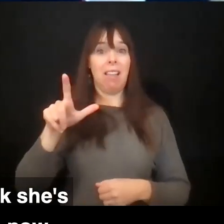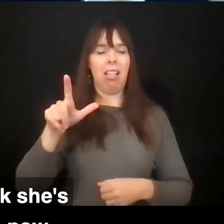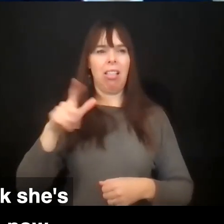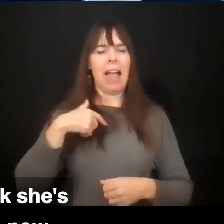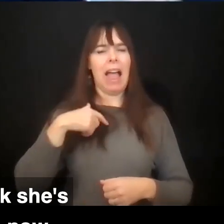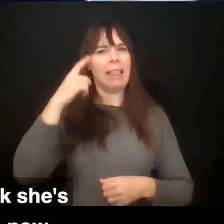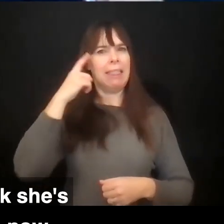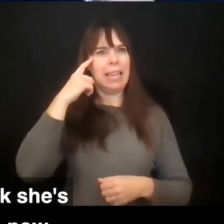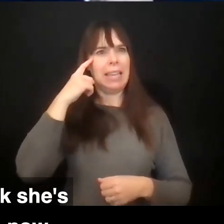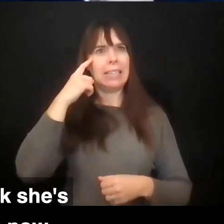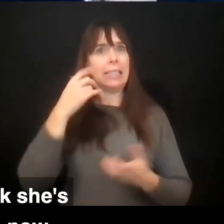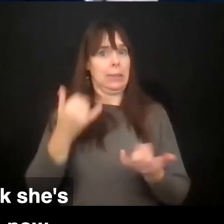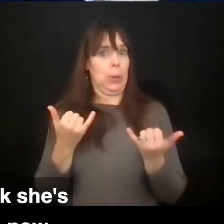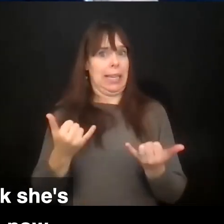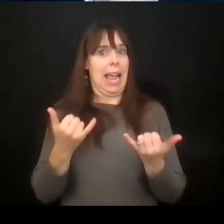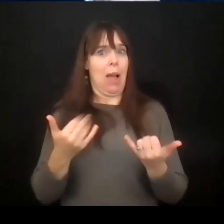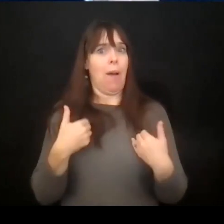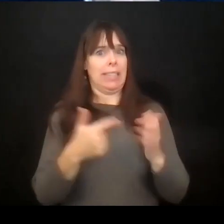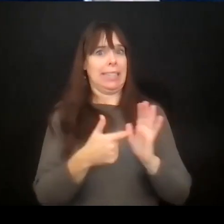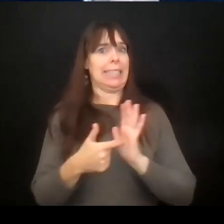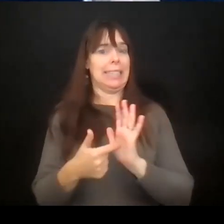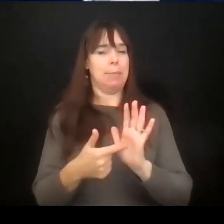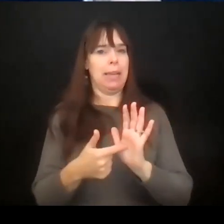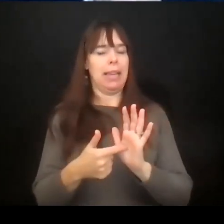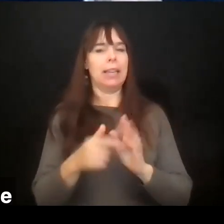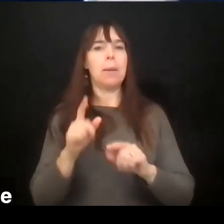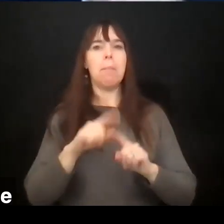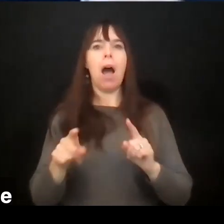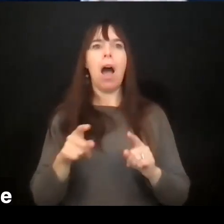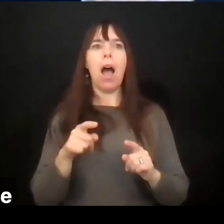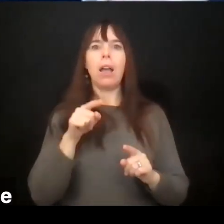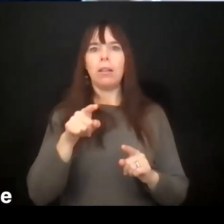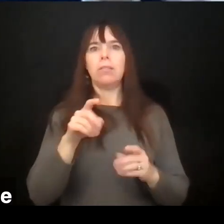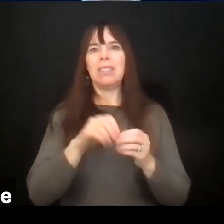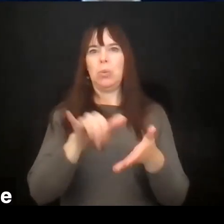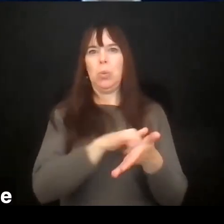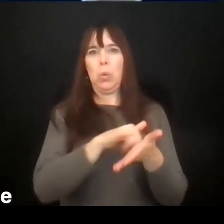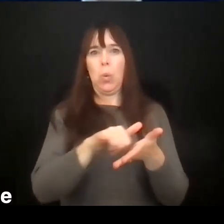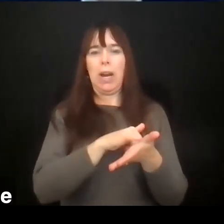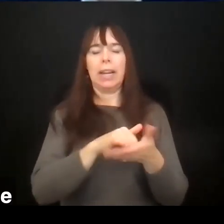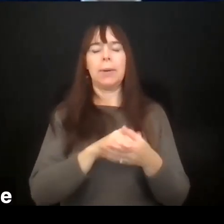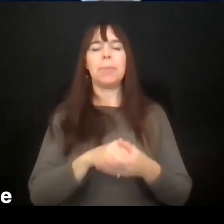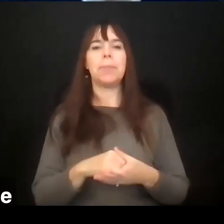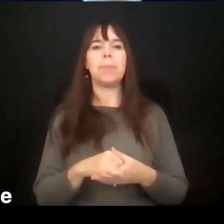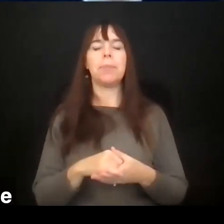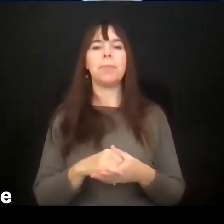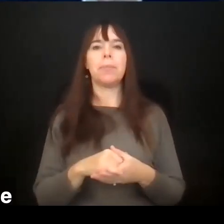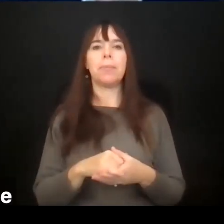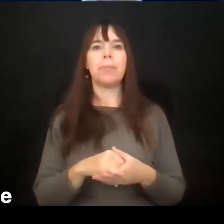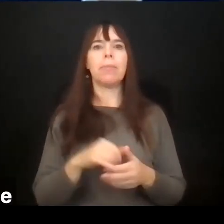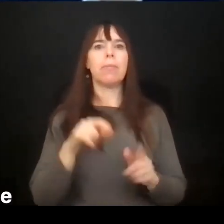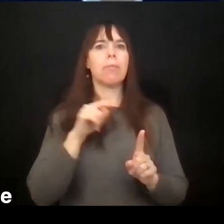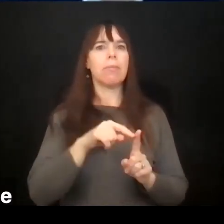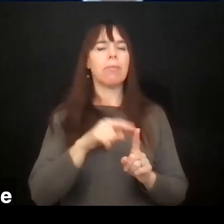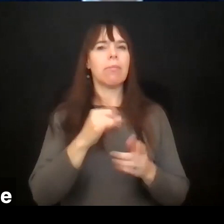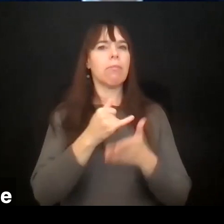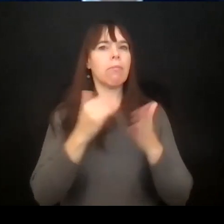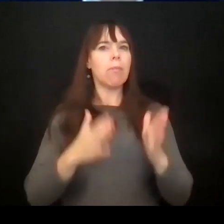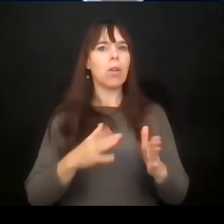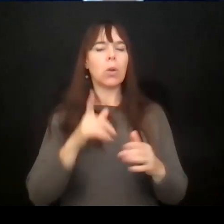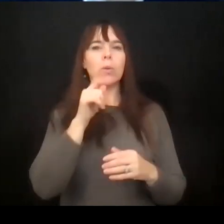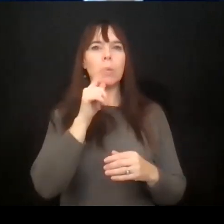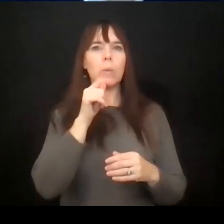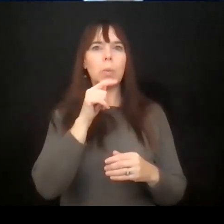got an exhibit going on now, but she's in New York, but she is an artist